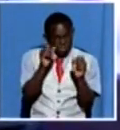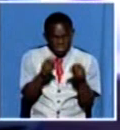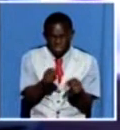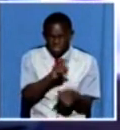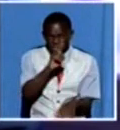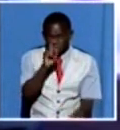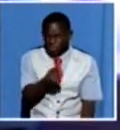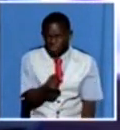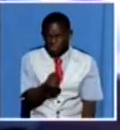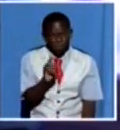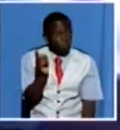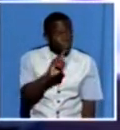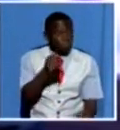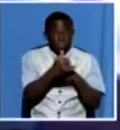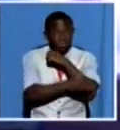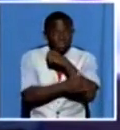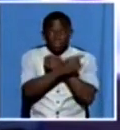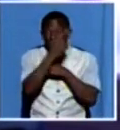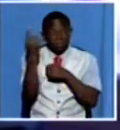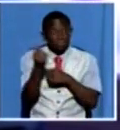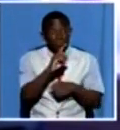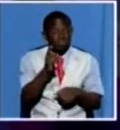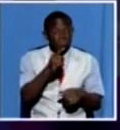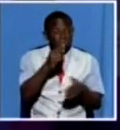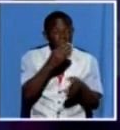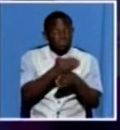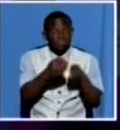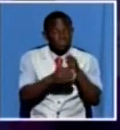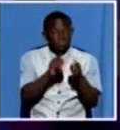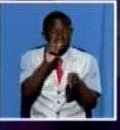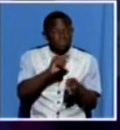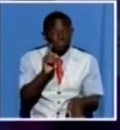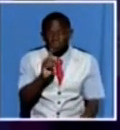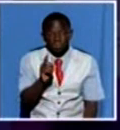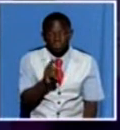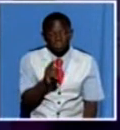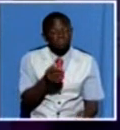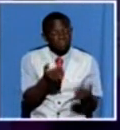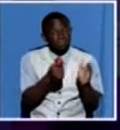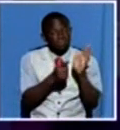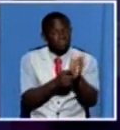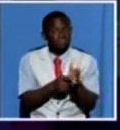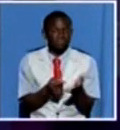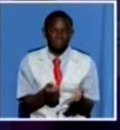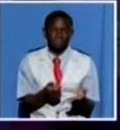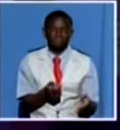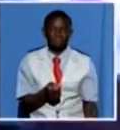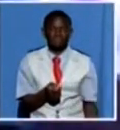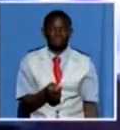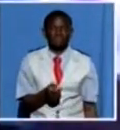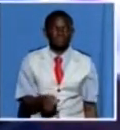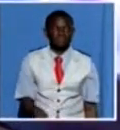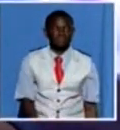Franklin Jr., I am ready, because I've even told RDA, I'm ready to step down that we have betrayed Zambian